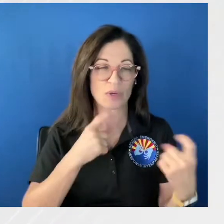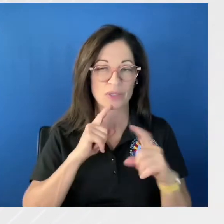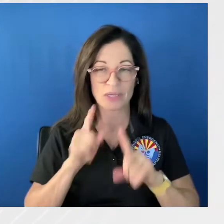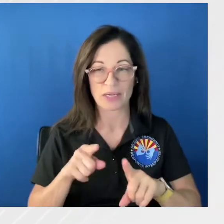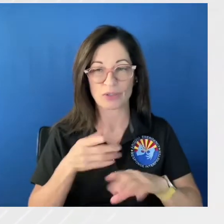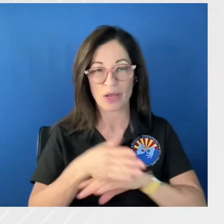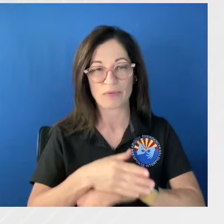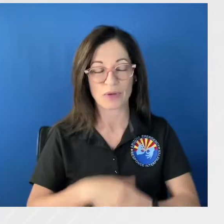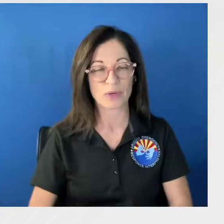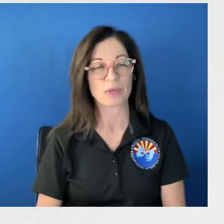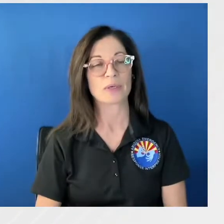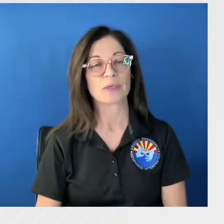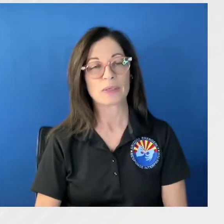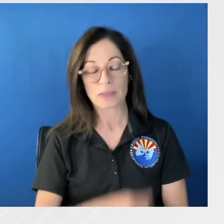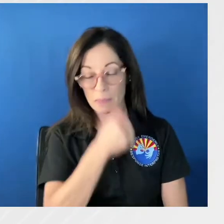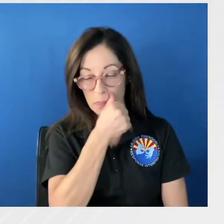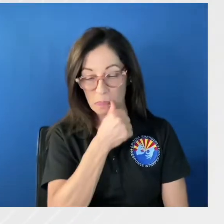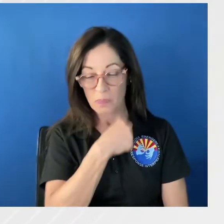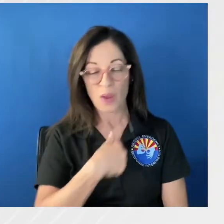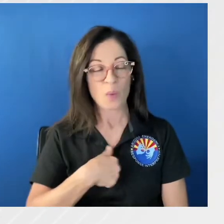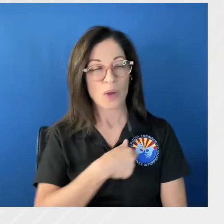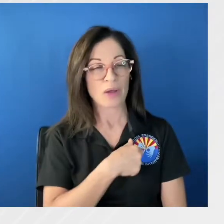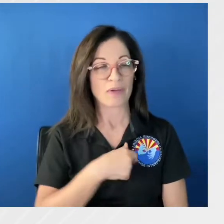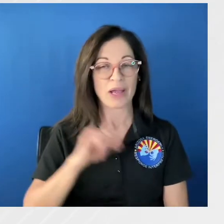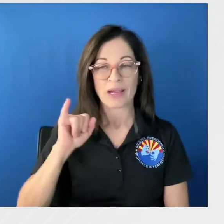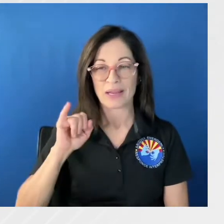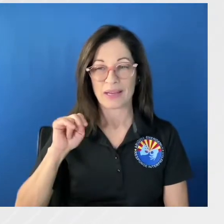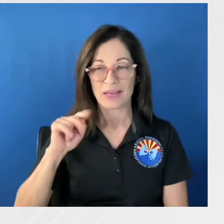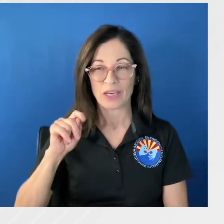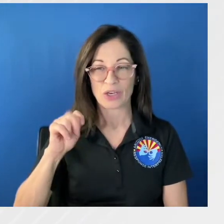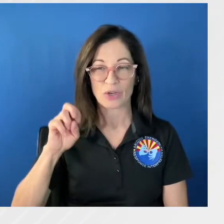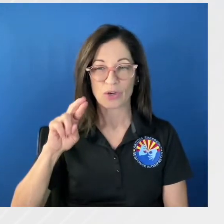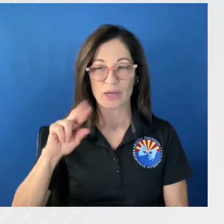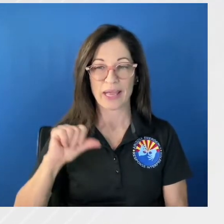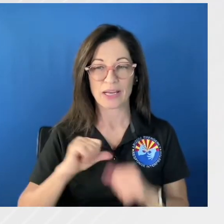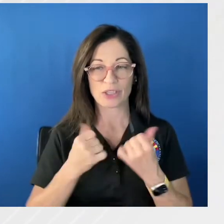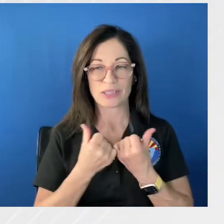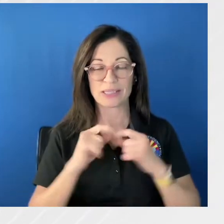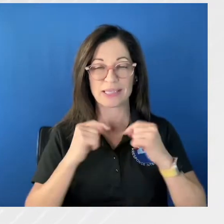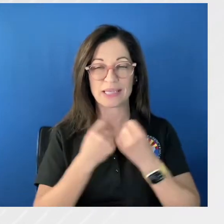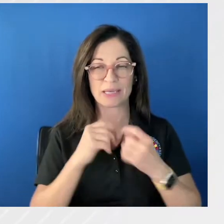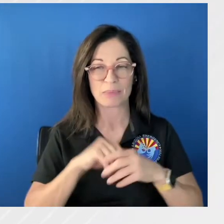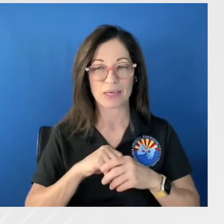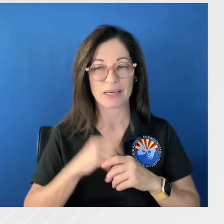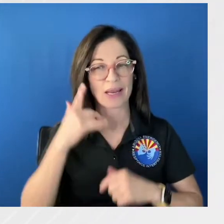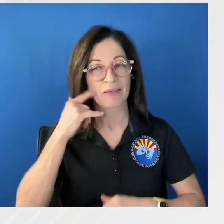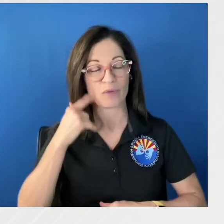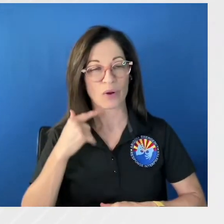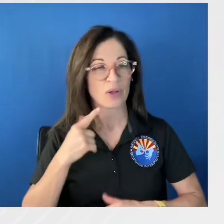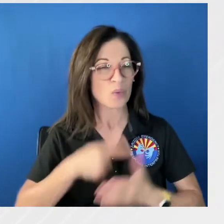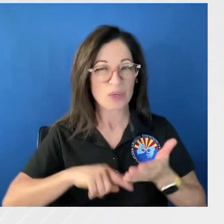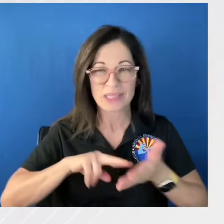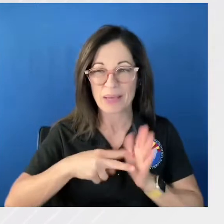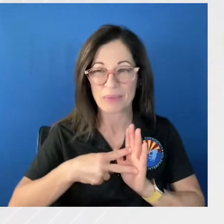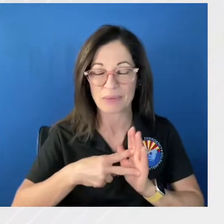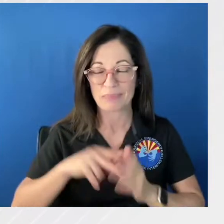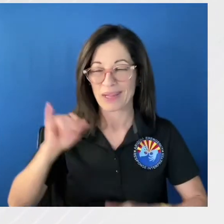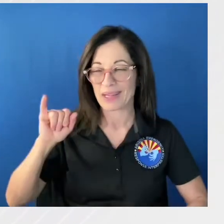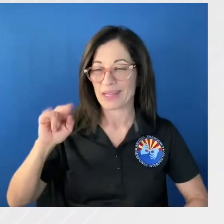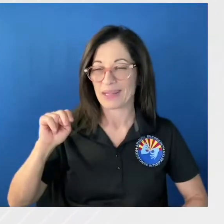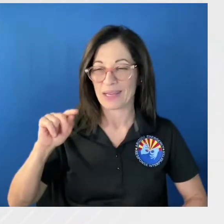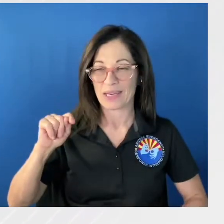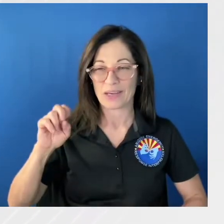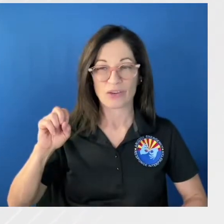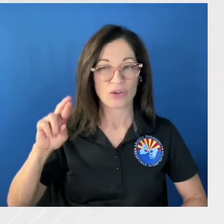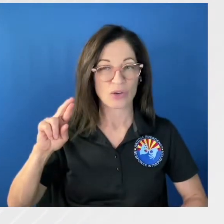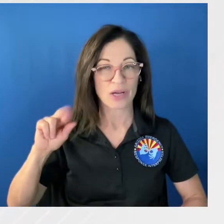makeup of an interagency team in California. So what is that, right? You know, there's an interagency means a lot of things. And there's departments